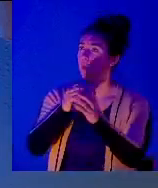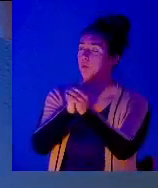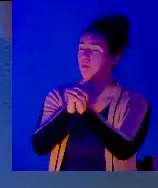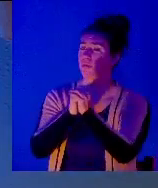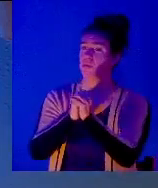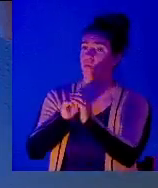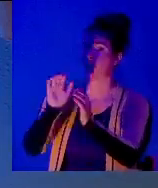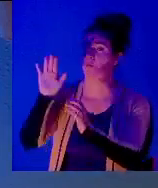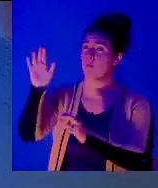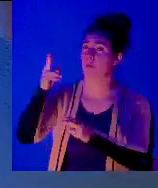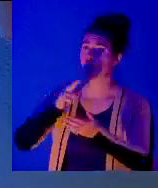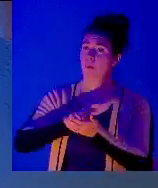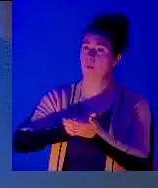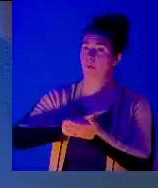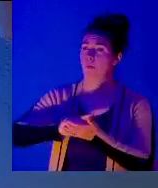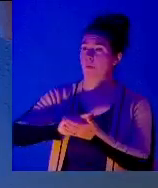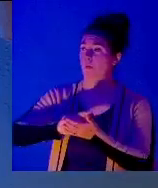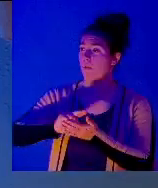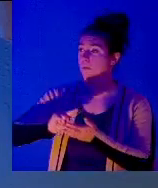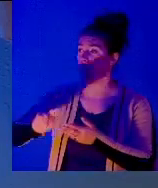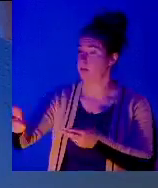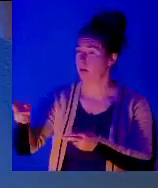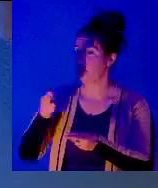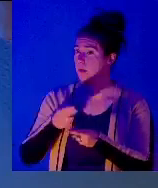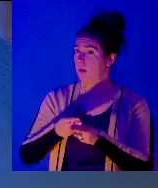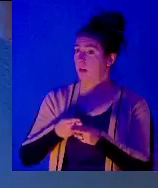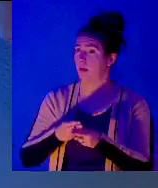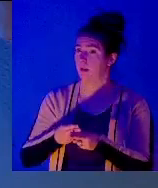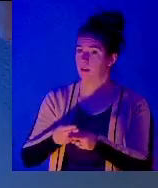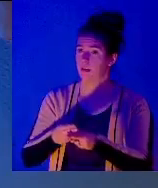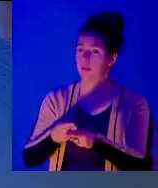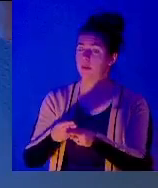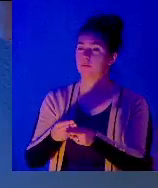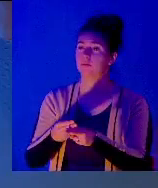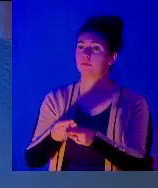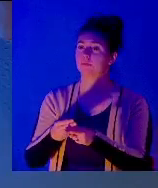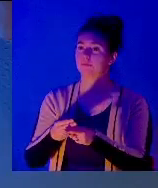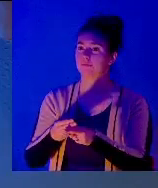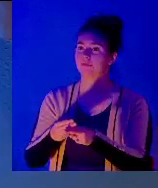I'll worship your holy name.